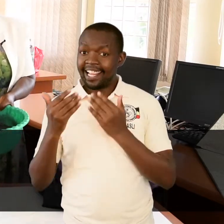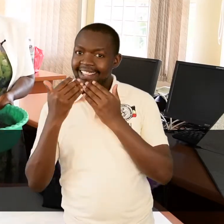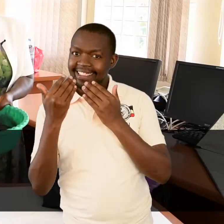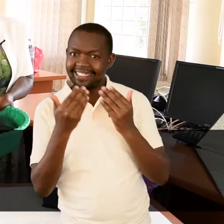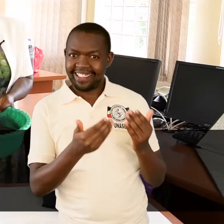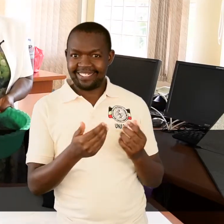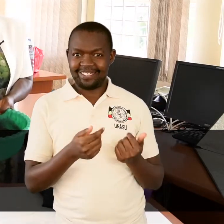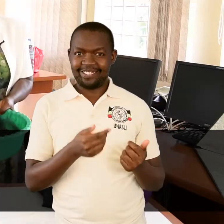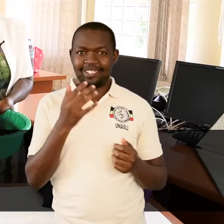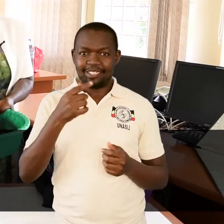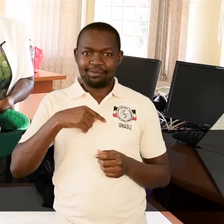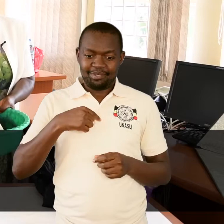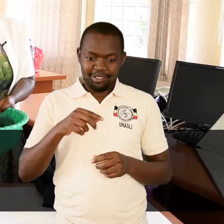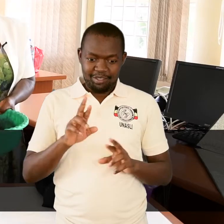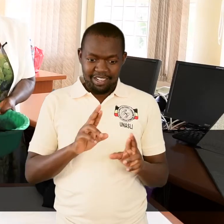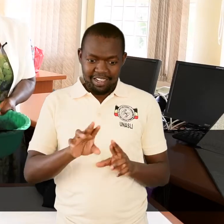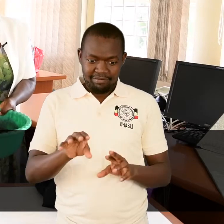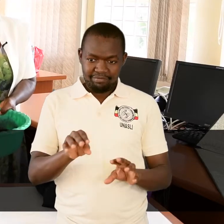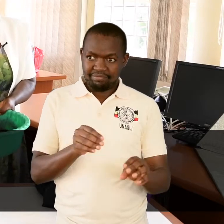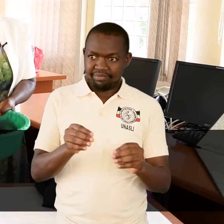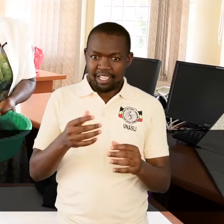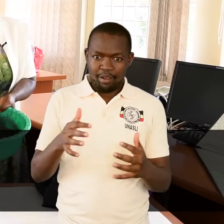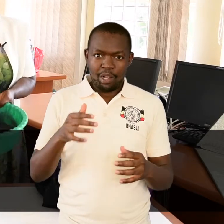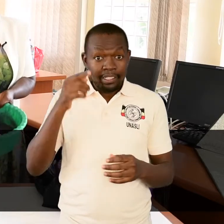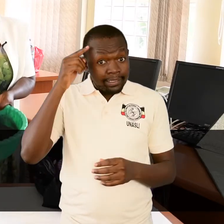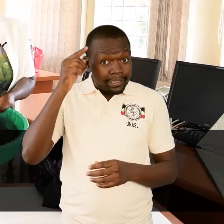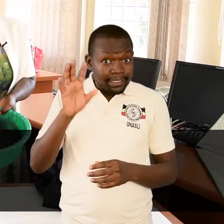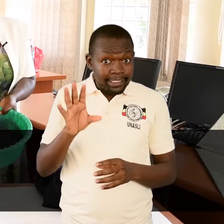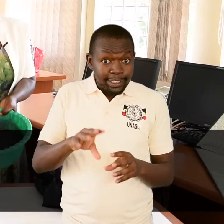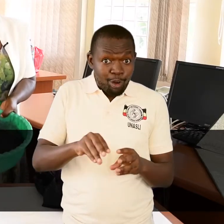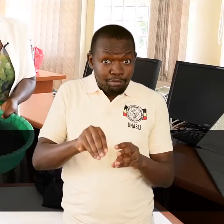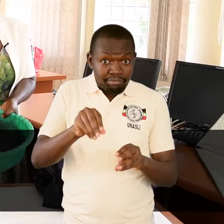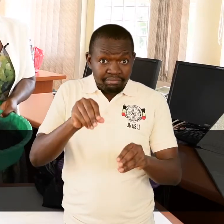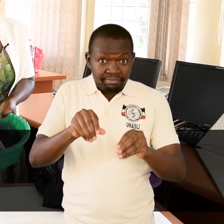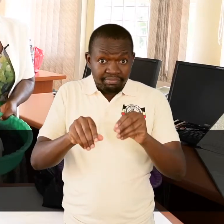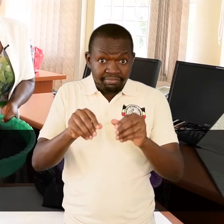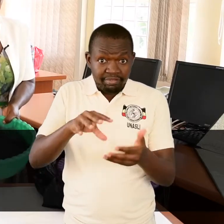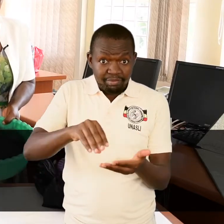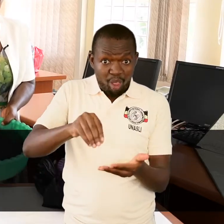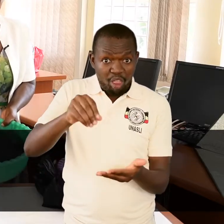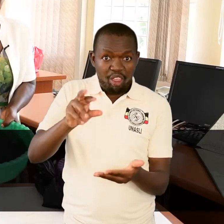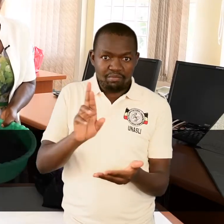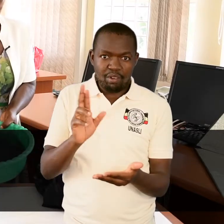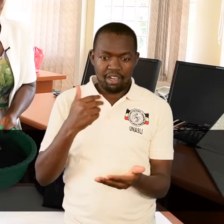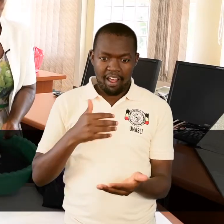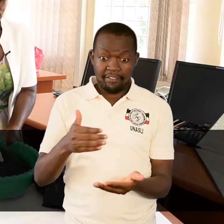dust. The charcoal dust, you have to remove all the bigger particles.